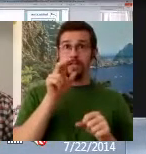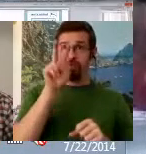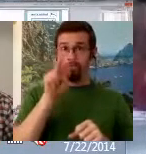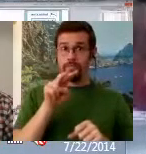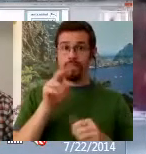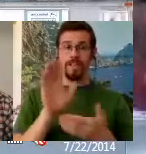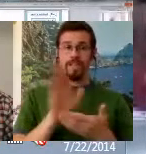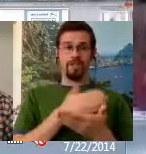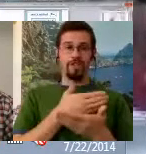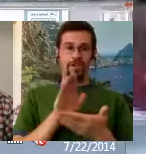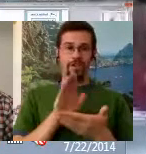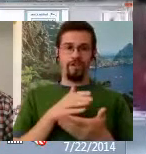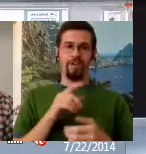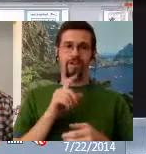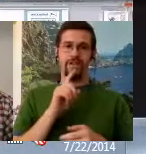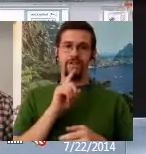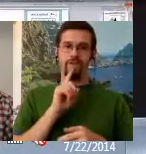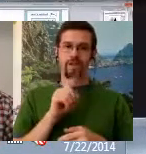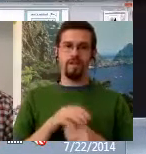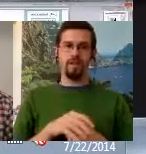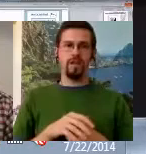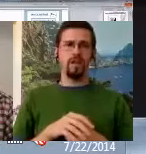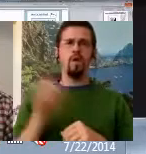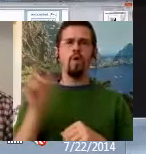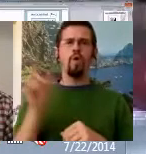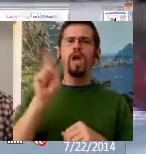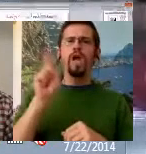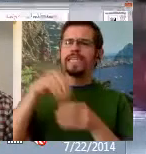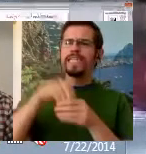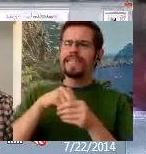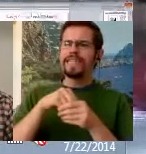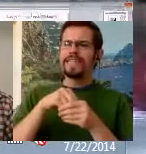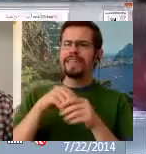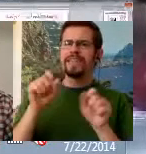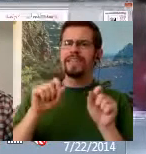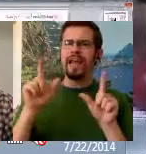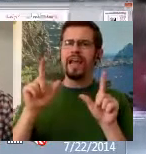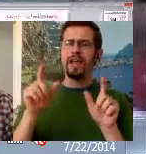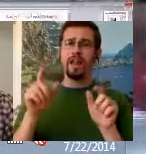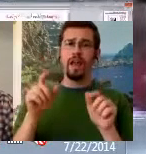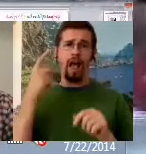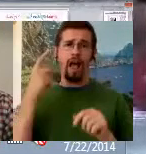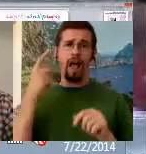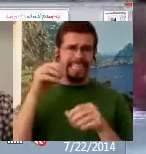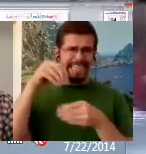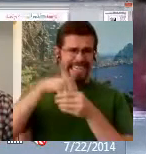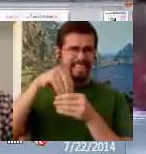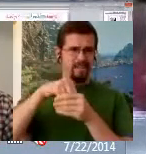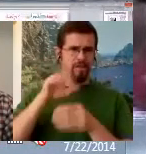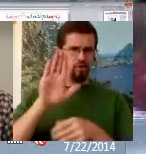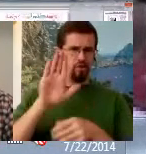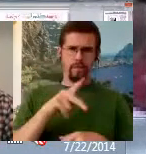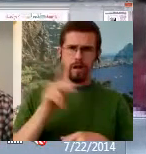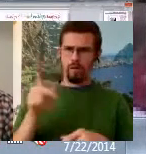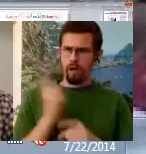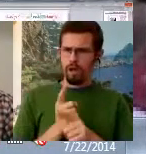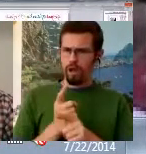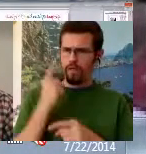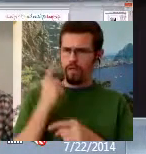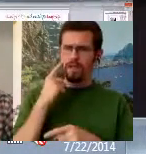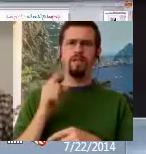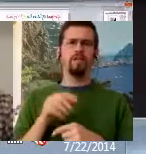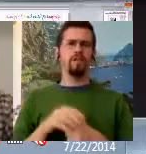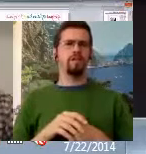There are also... Where should he go on the slide? Can you see it? I think you have the videos in your PowerPoint, don't you?